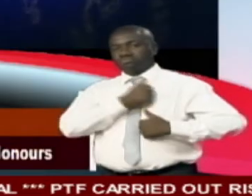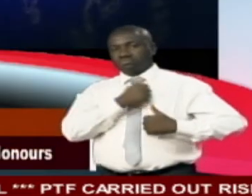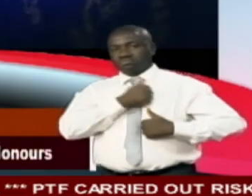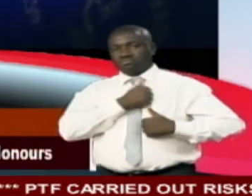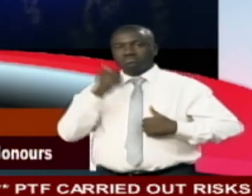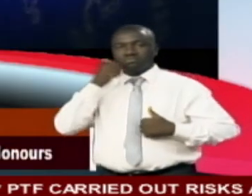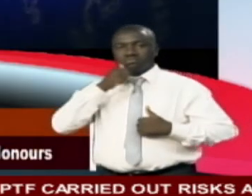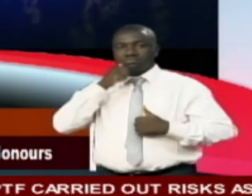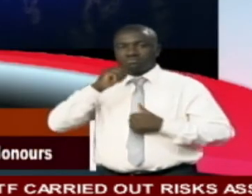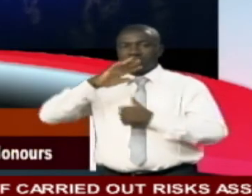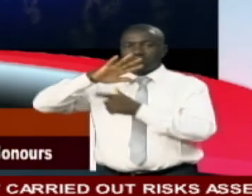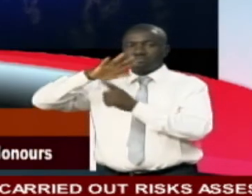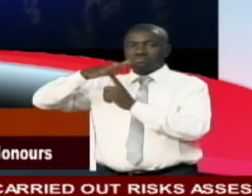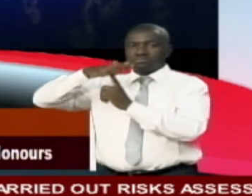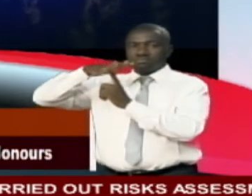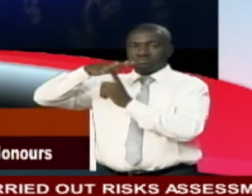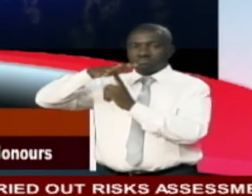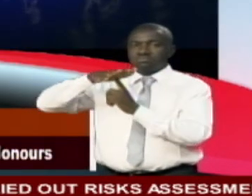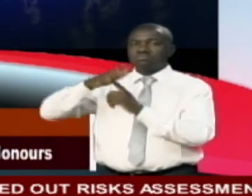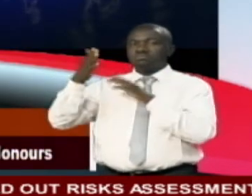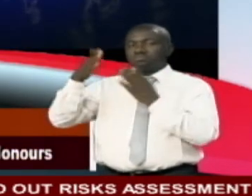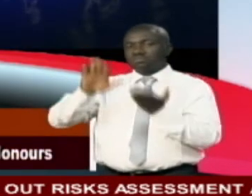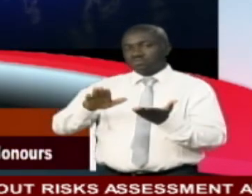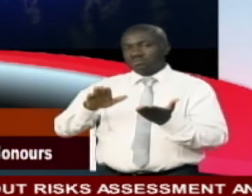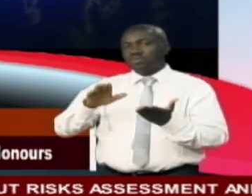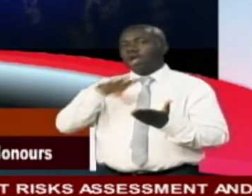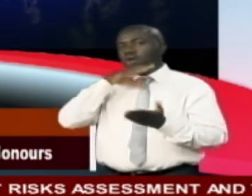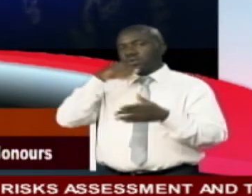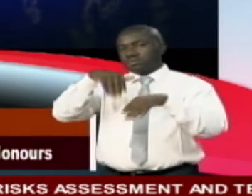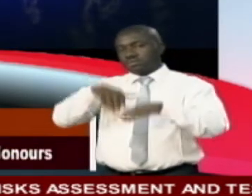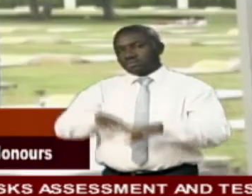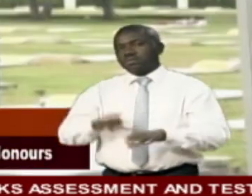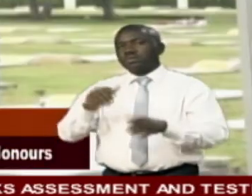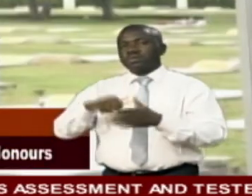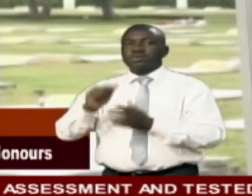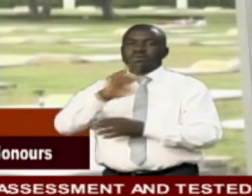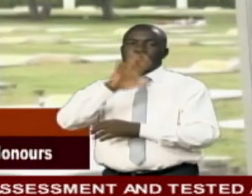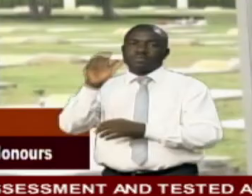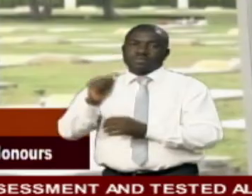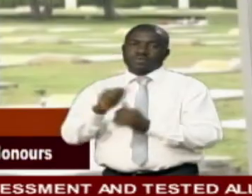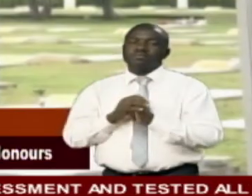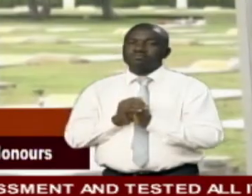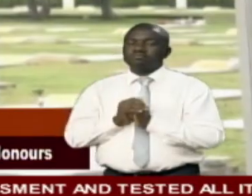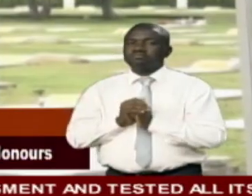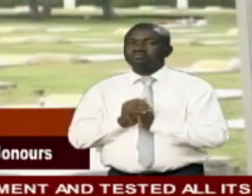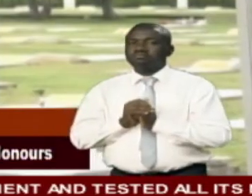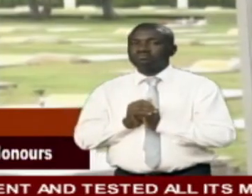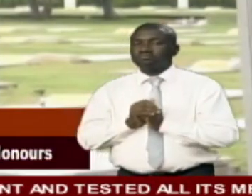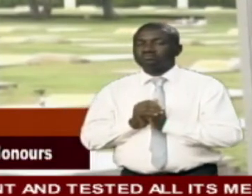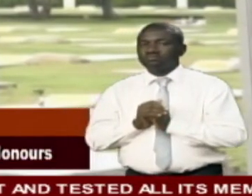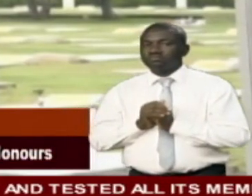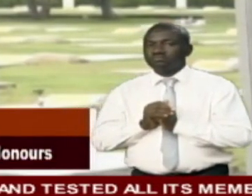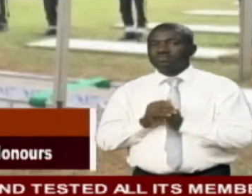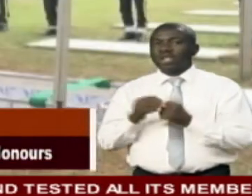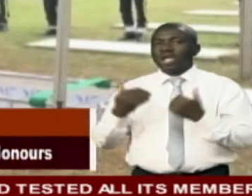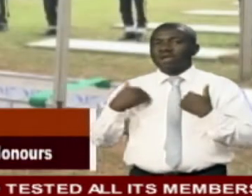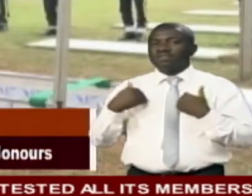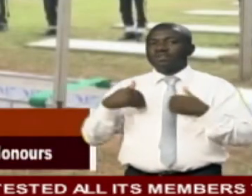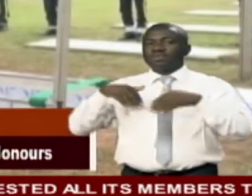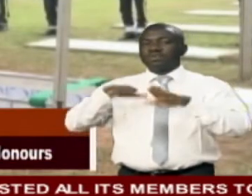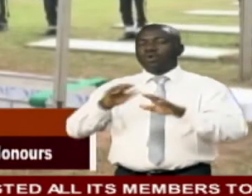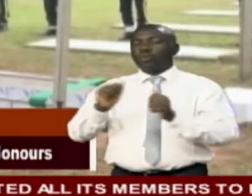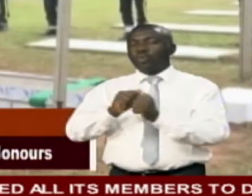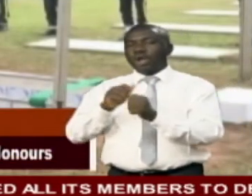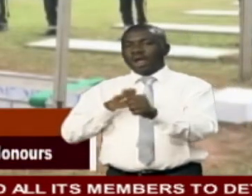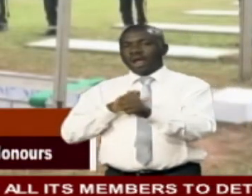in Abuja. Correspondent Najatu Tijani reports. To rest with full